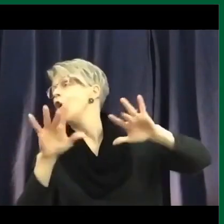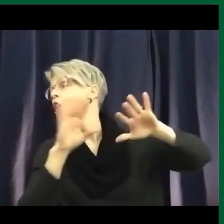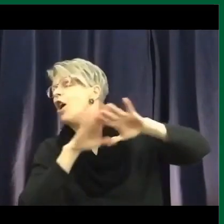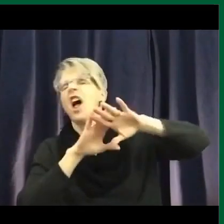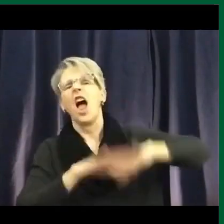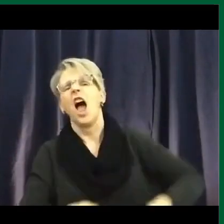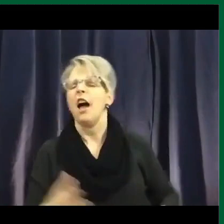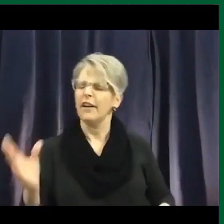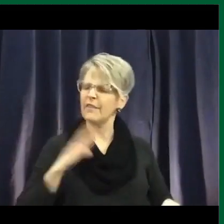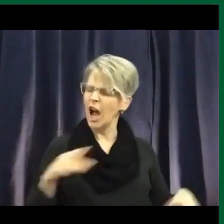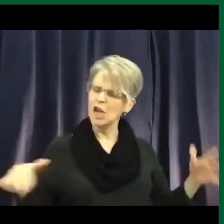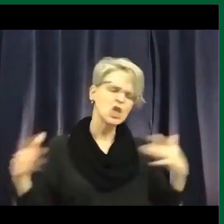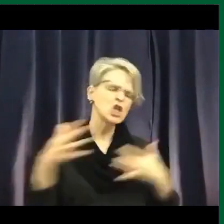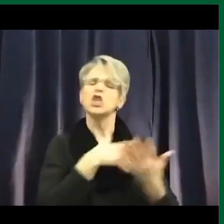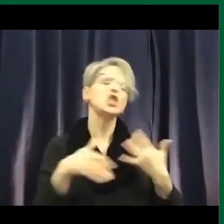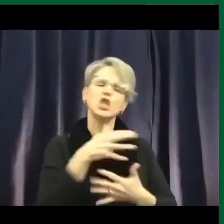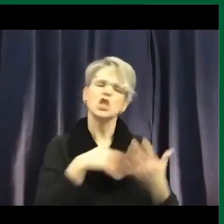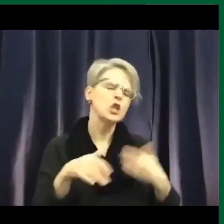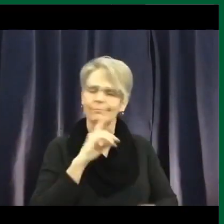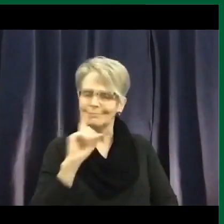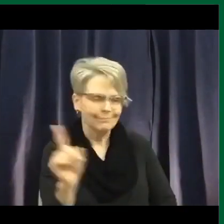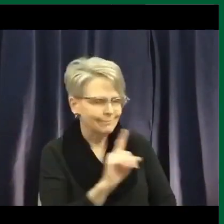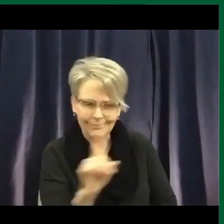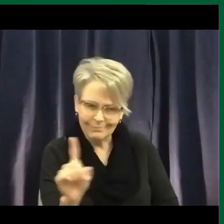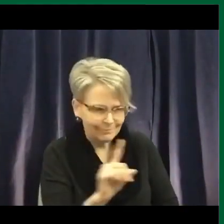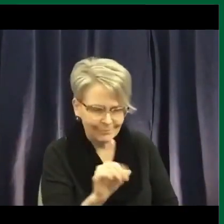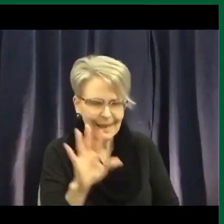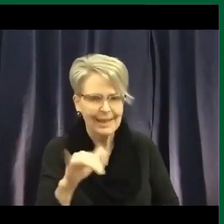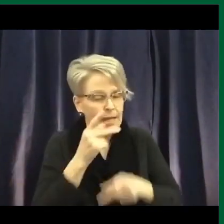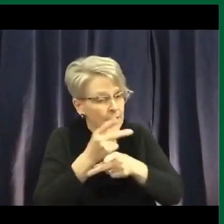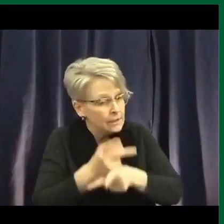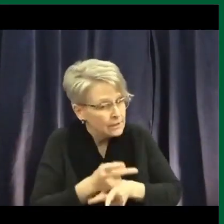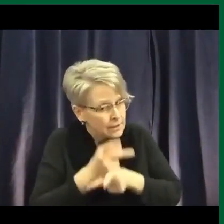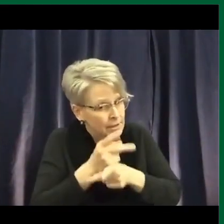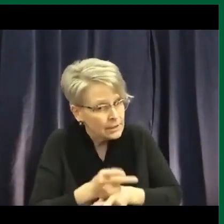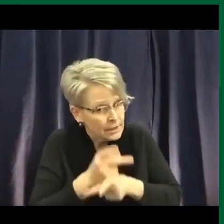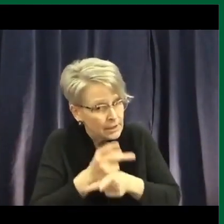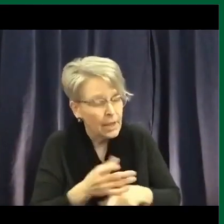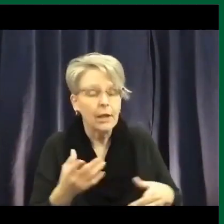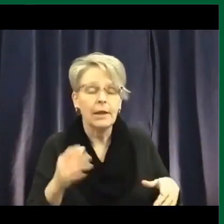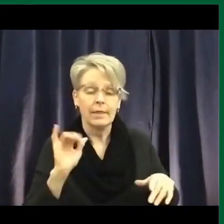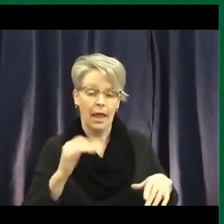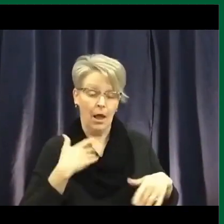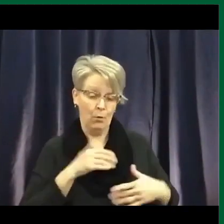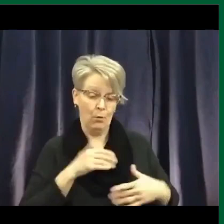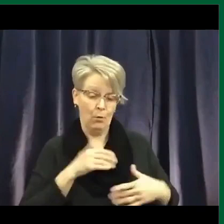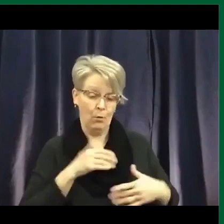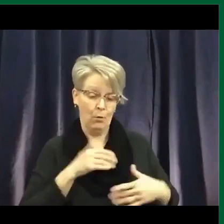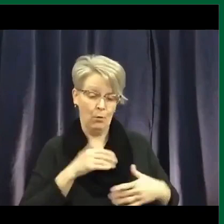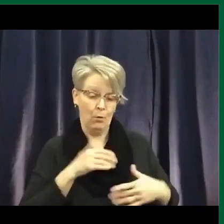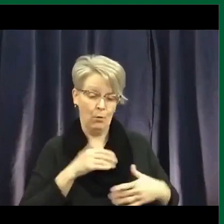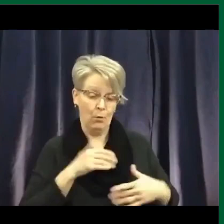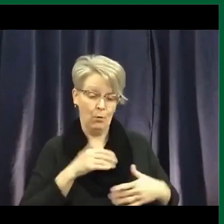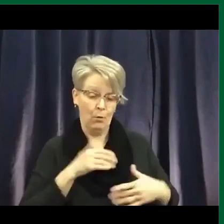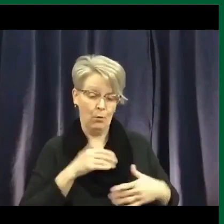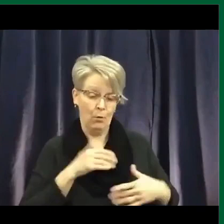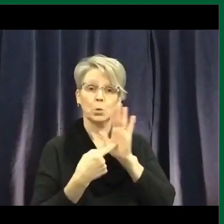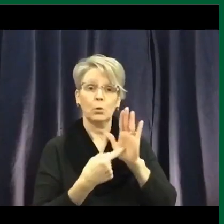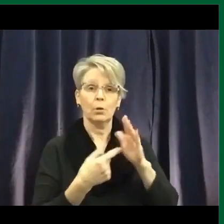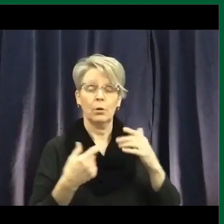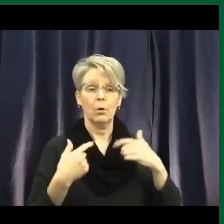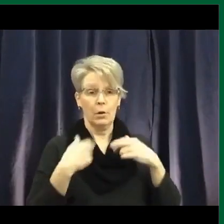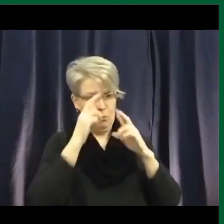guidelines that are in place. This is a cautious approach, but it's also an approach that I feel shows that we respect and